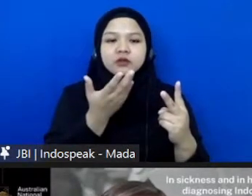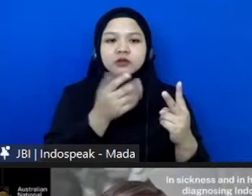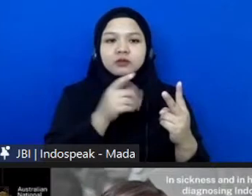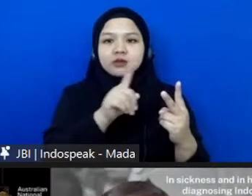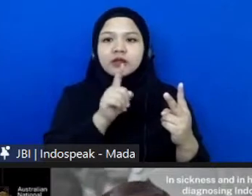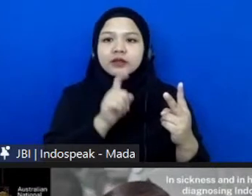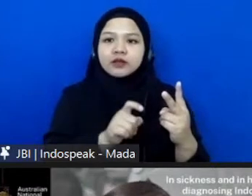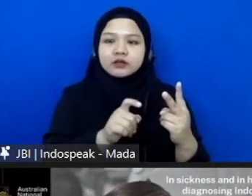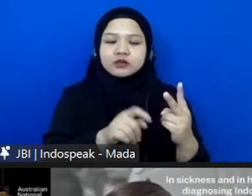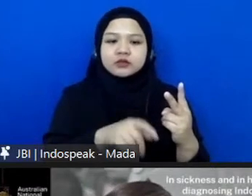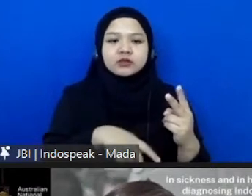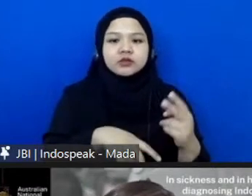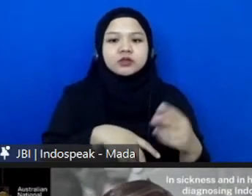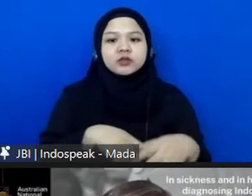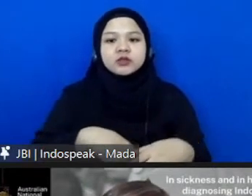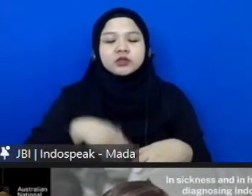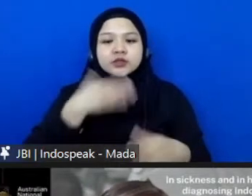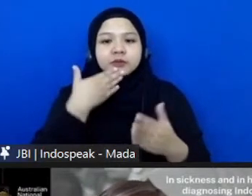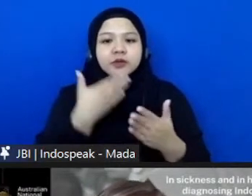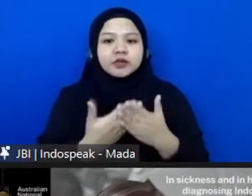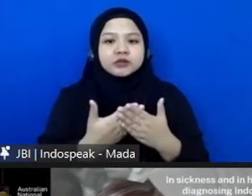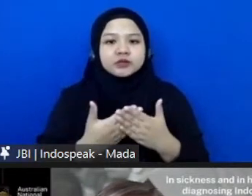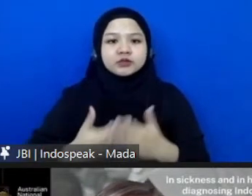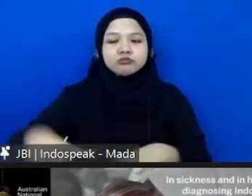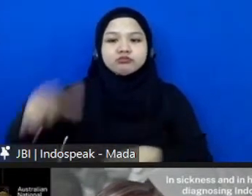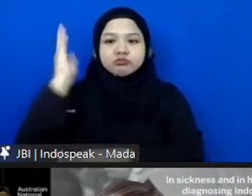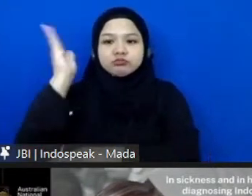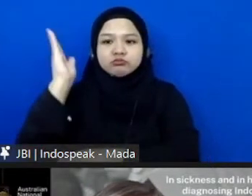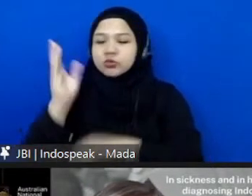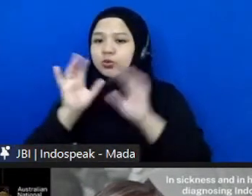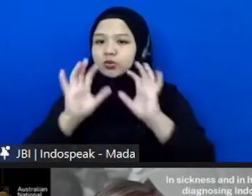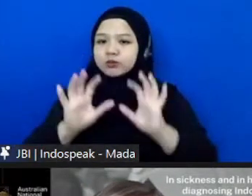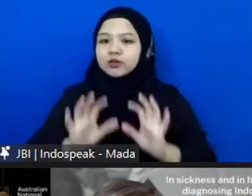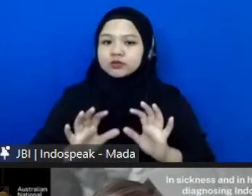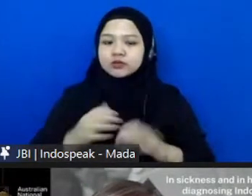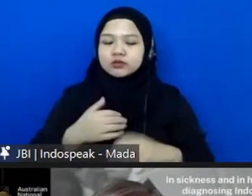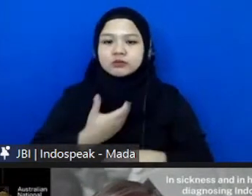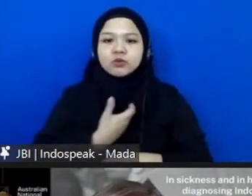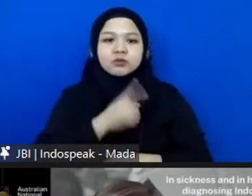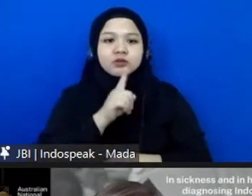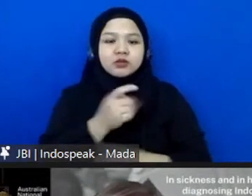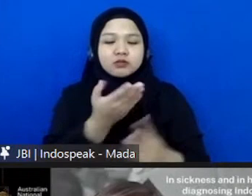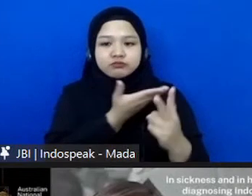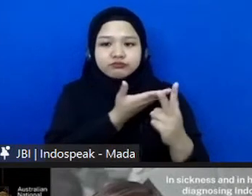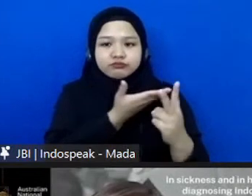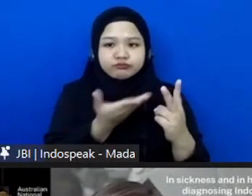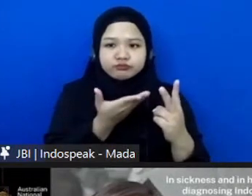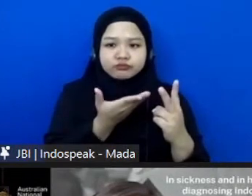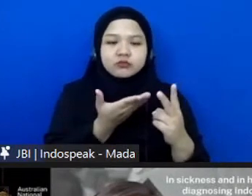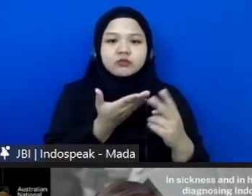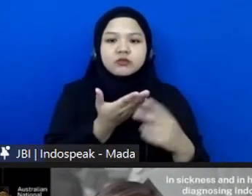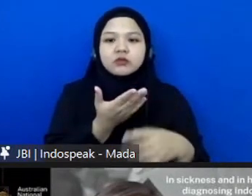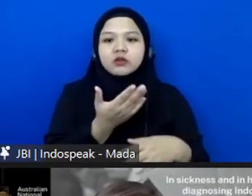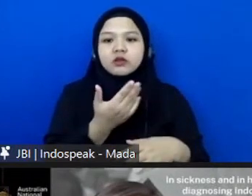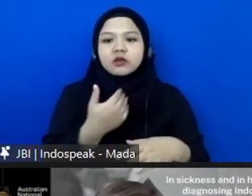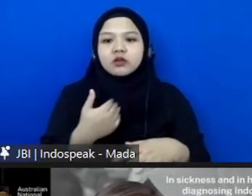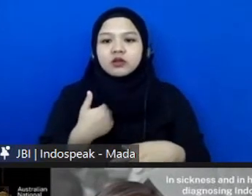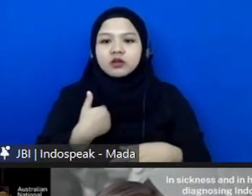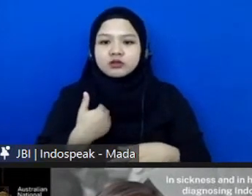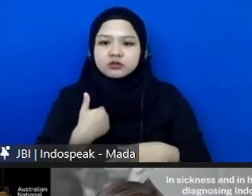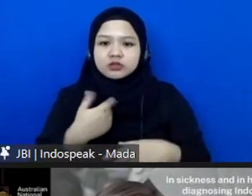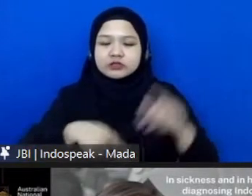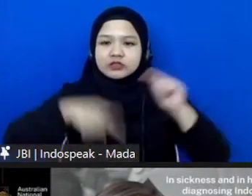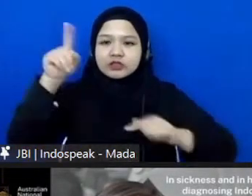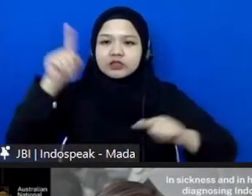out. Thank you for the excellent presentations. My question is both for you. Statistics are very powerful. Can